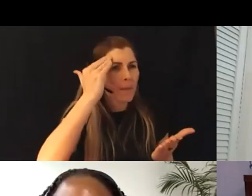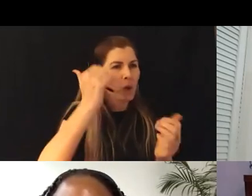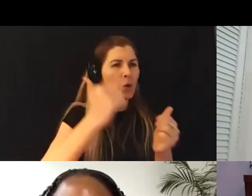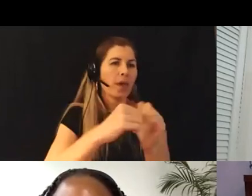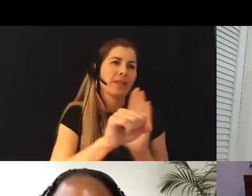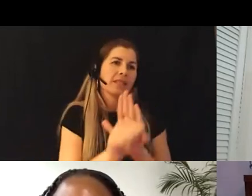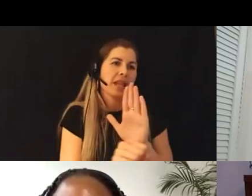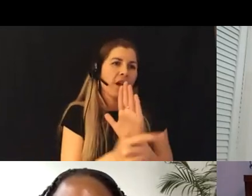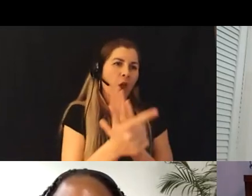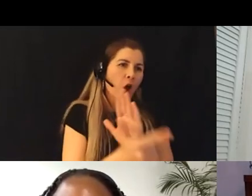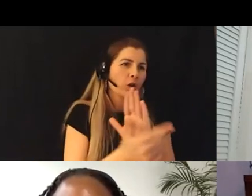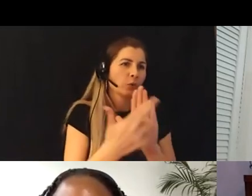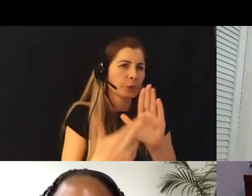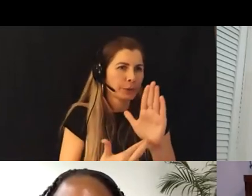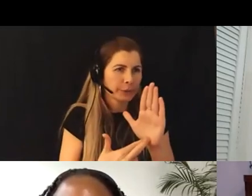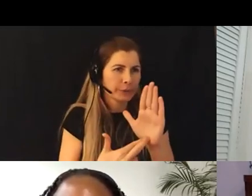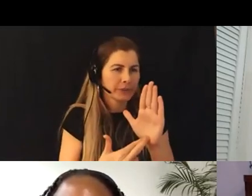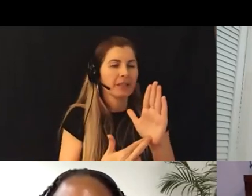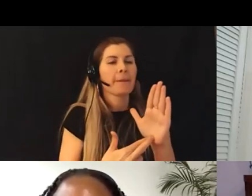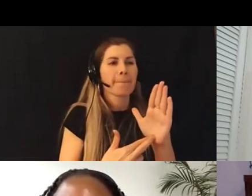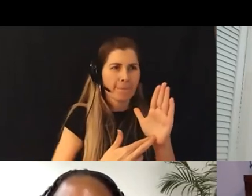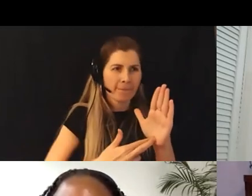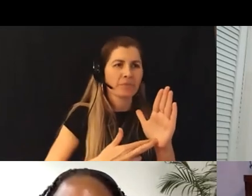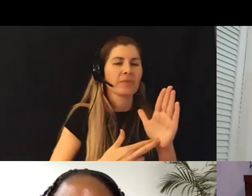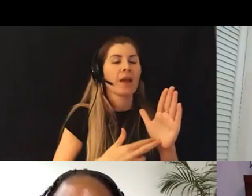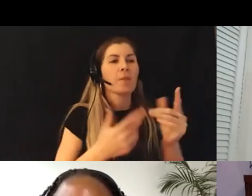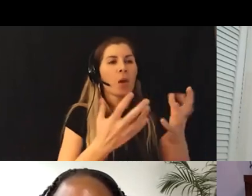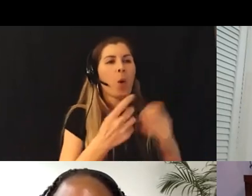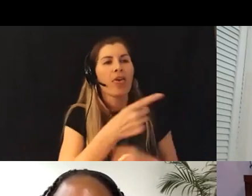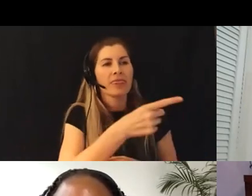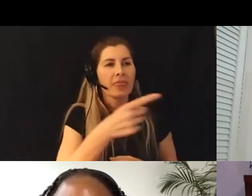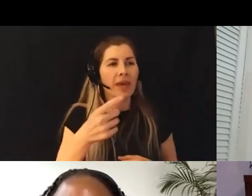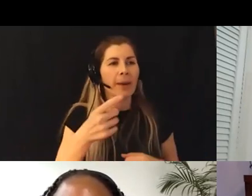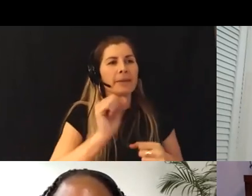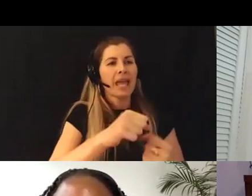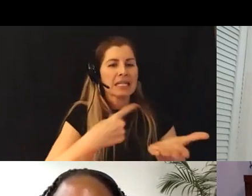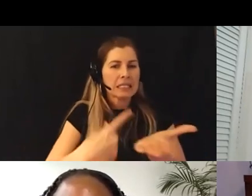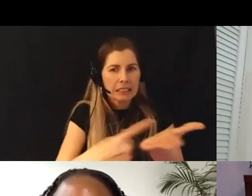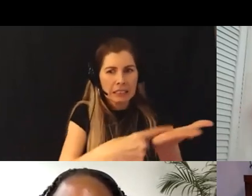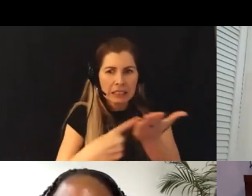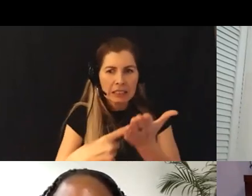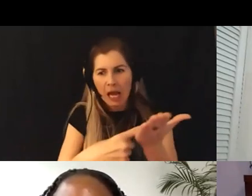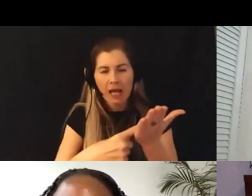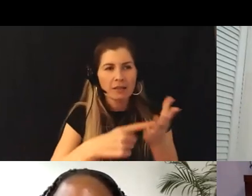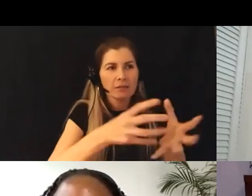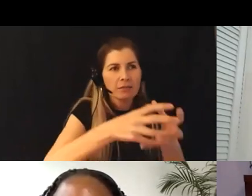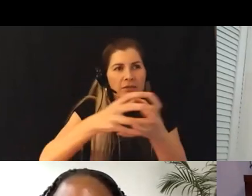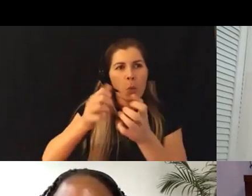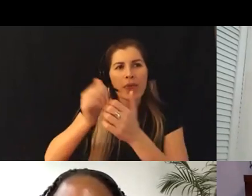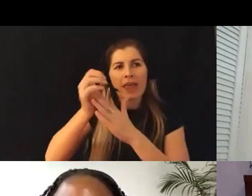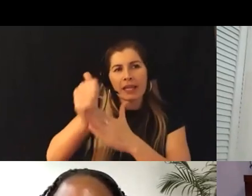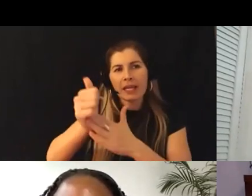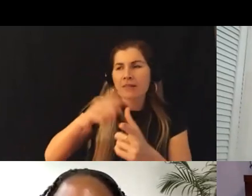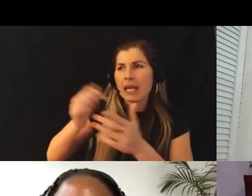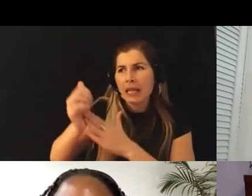that they are not only able to enact them, which we know they possibly are, but that they also can discuss them with our leaders so that the leadership understands what's